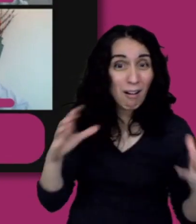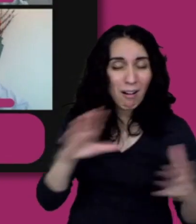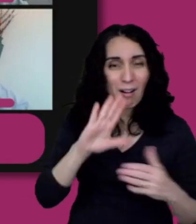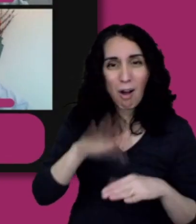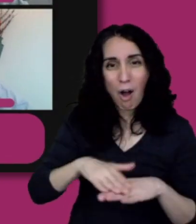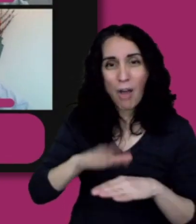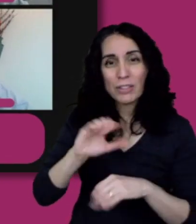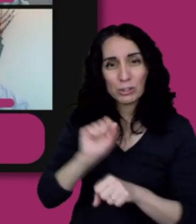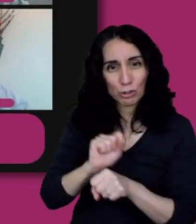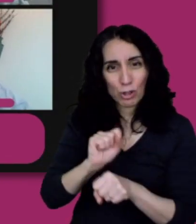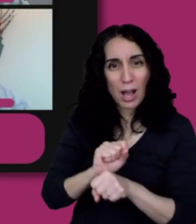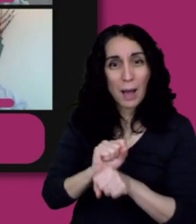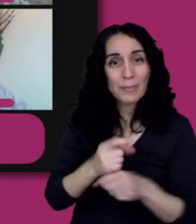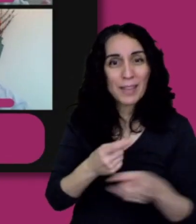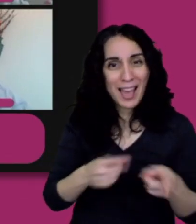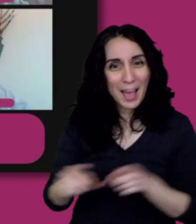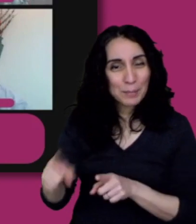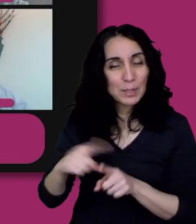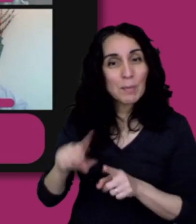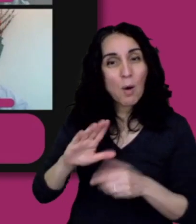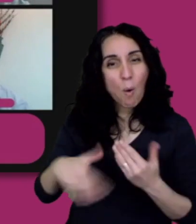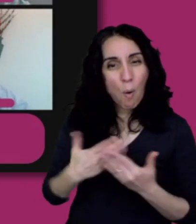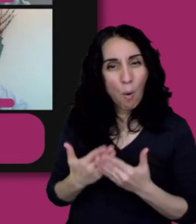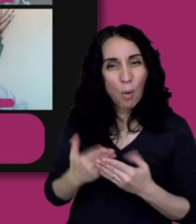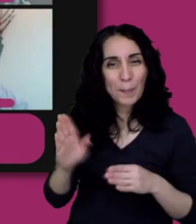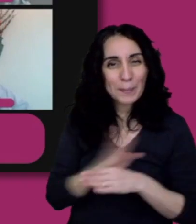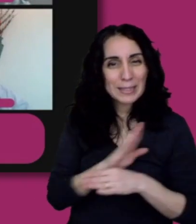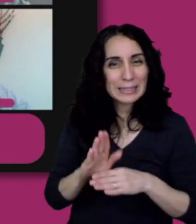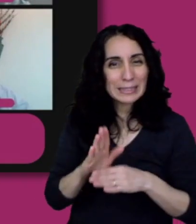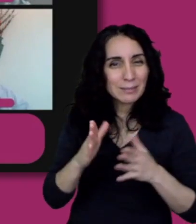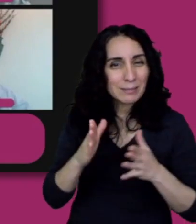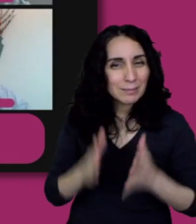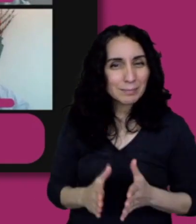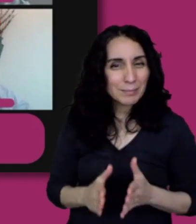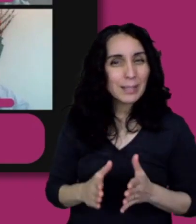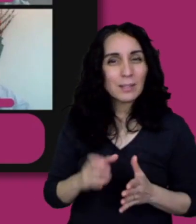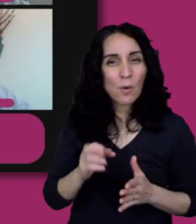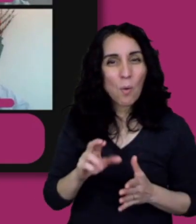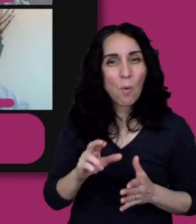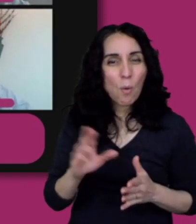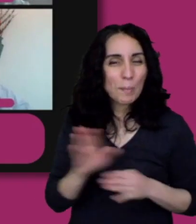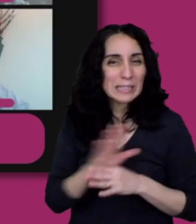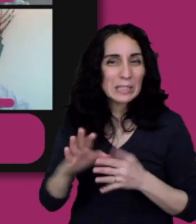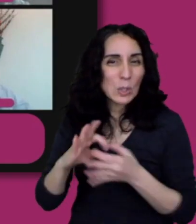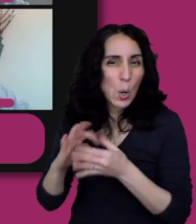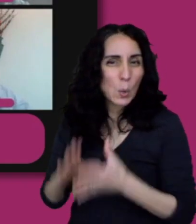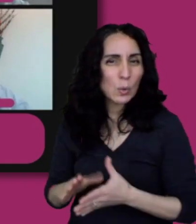that happens. But I think any entrepreneur or business